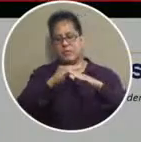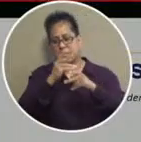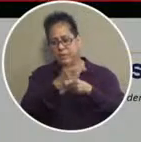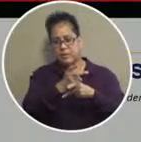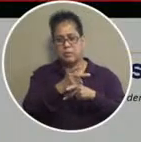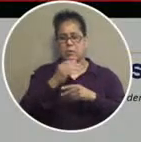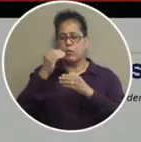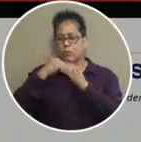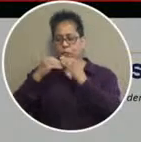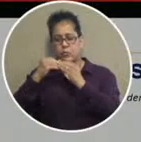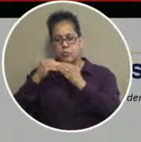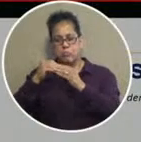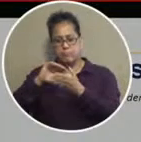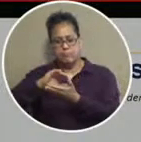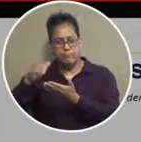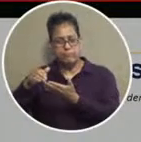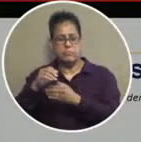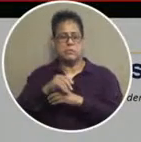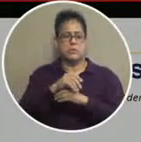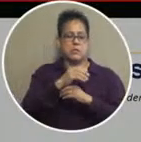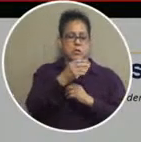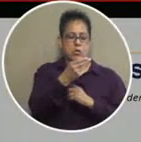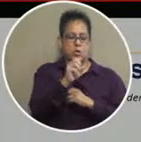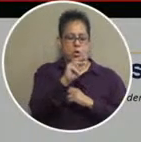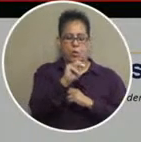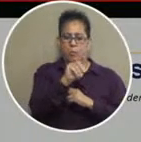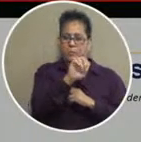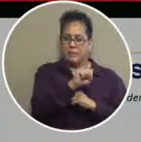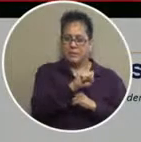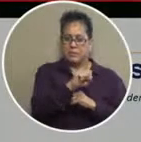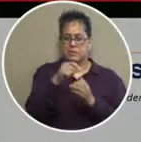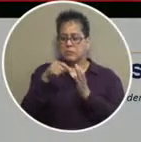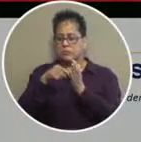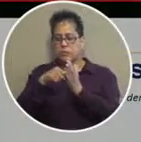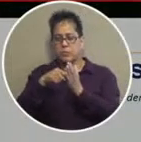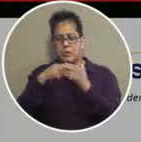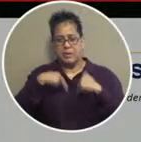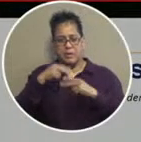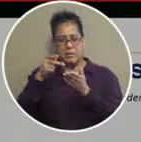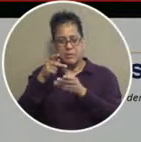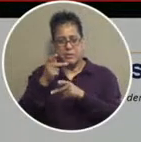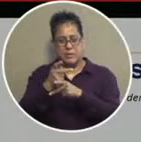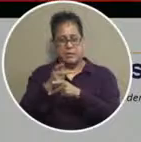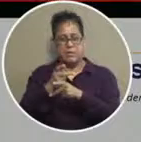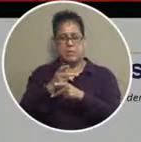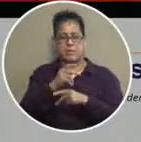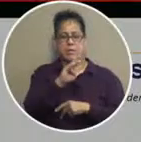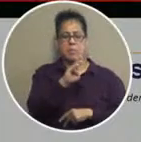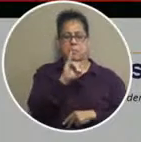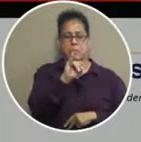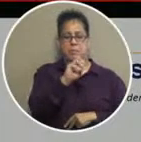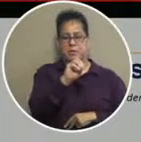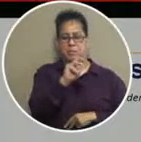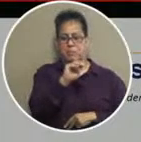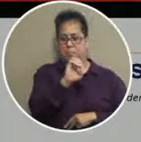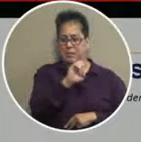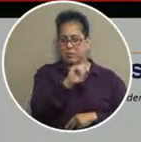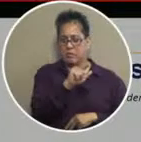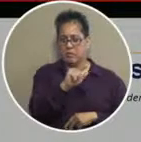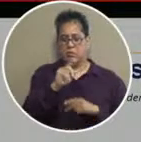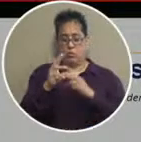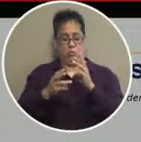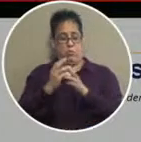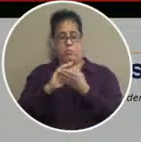food security, to mental health, to homelessness, to affordable health care, and to biomedical innovation. Our world has gotten